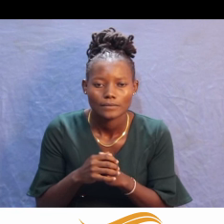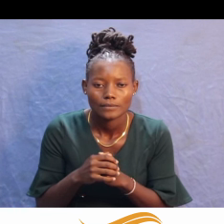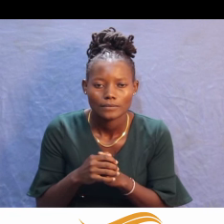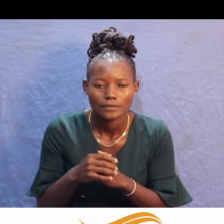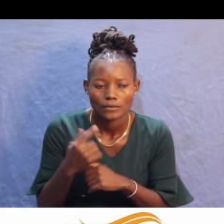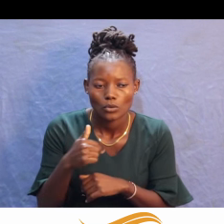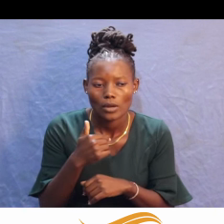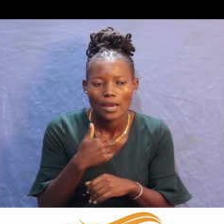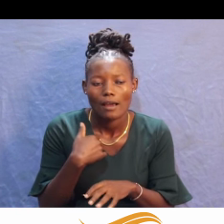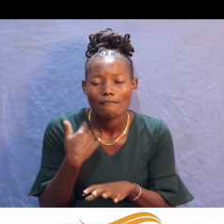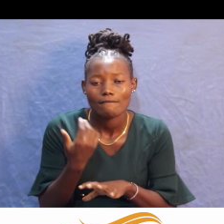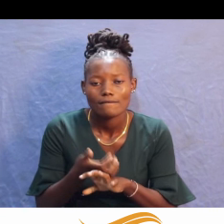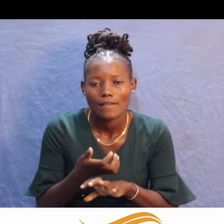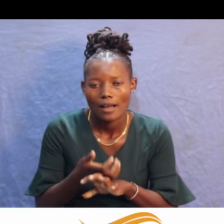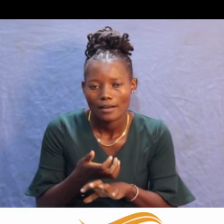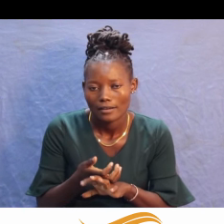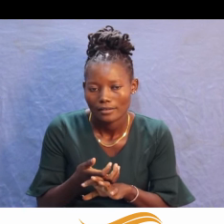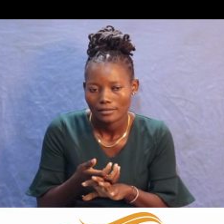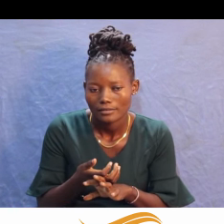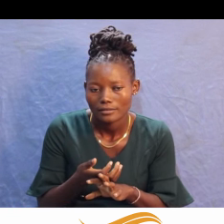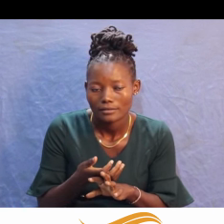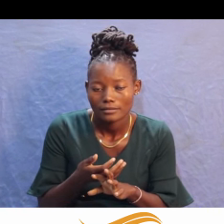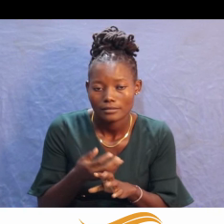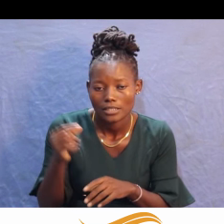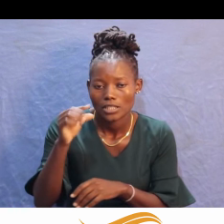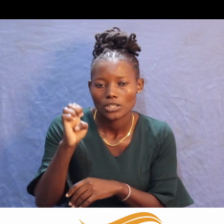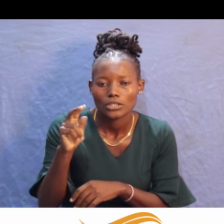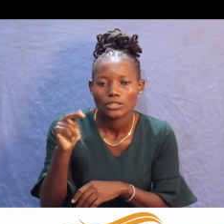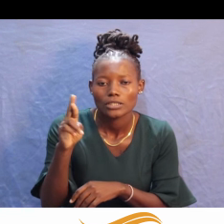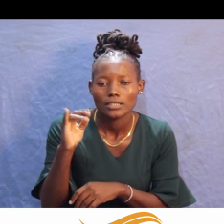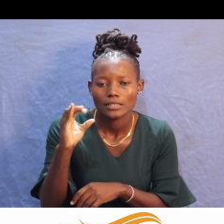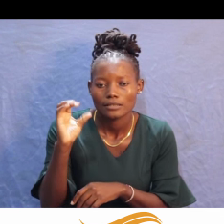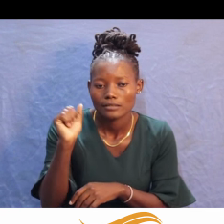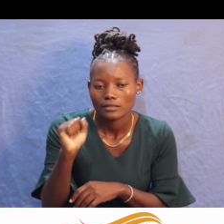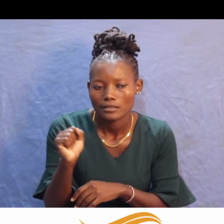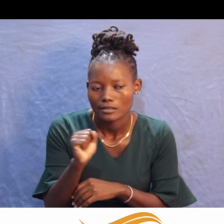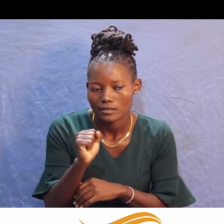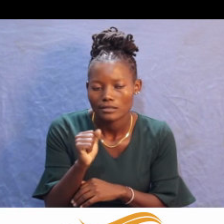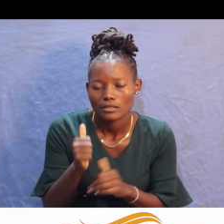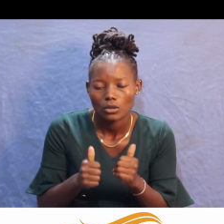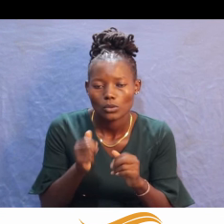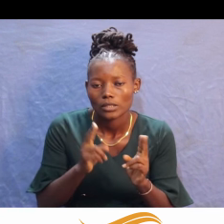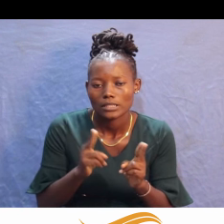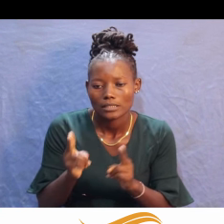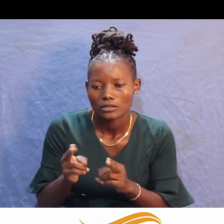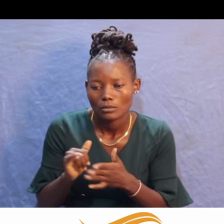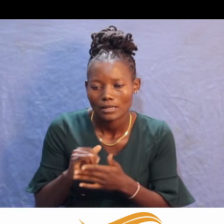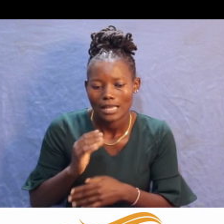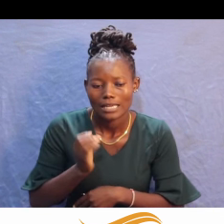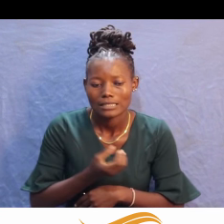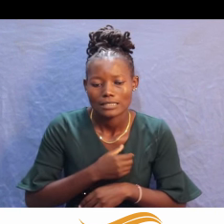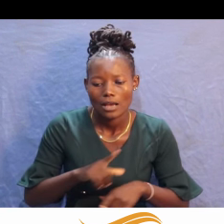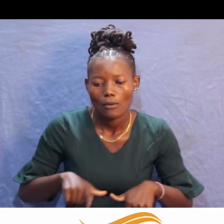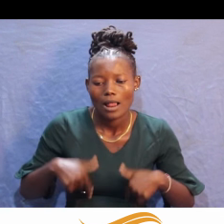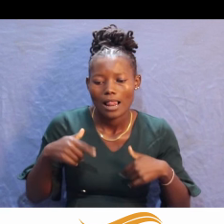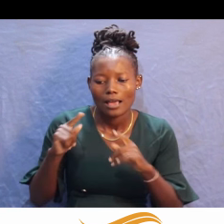complex combination of not only genetics, plays a huge role, but our lifestyle and the types